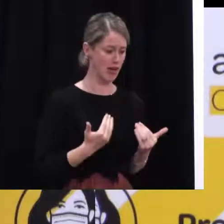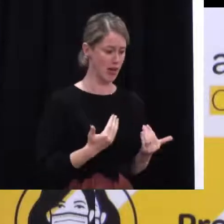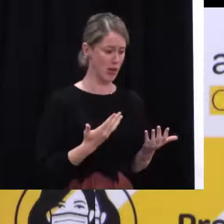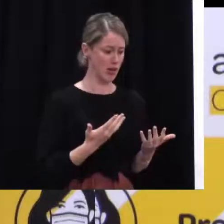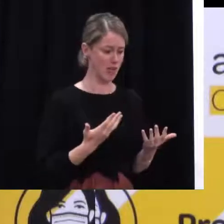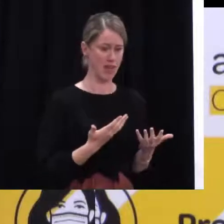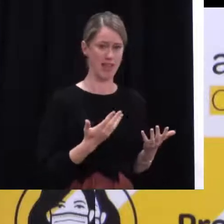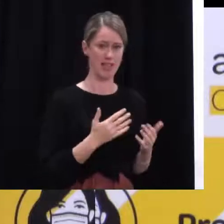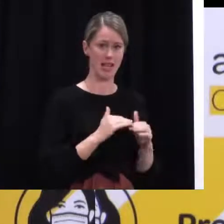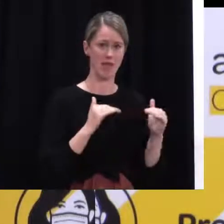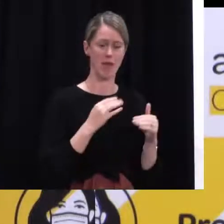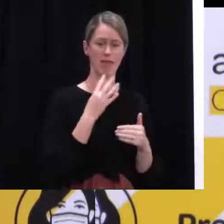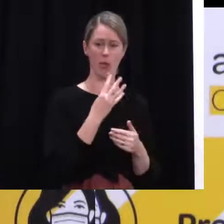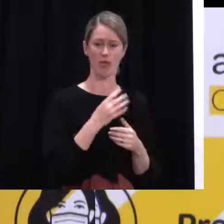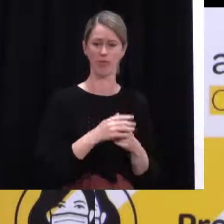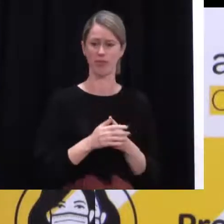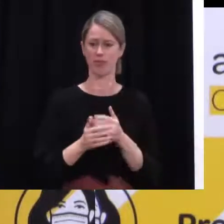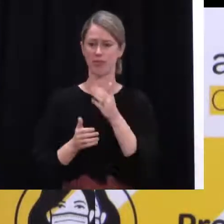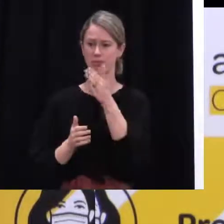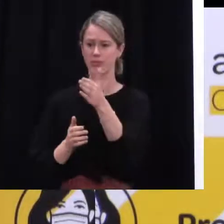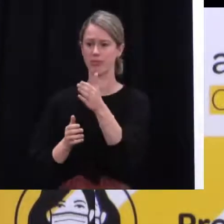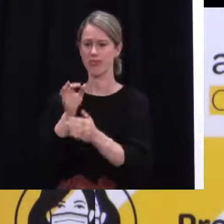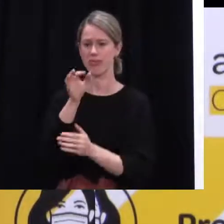is at a level 4.